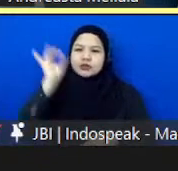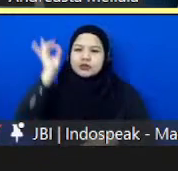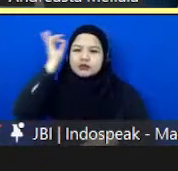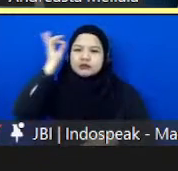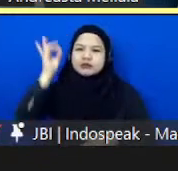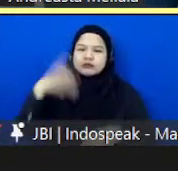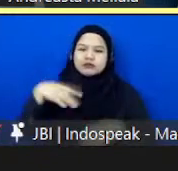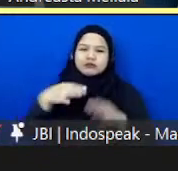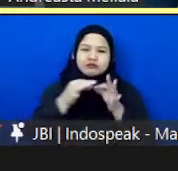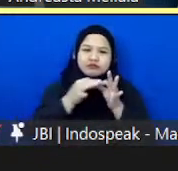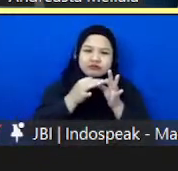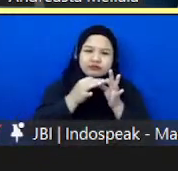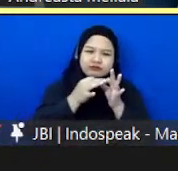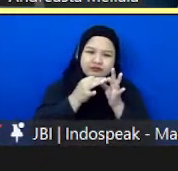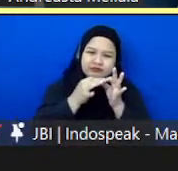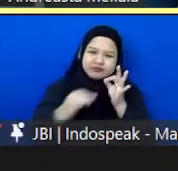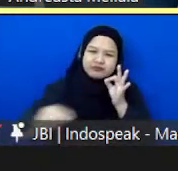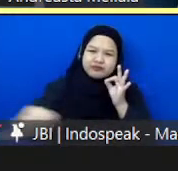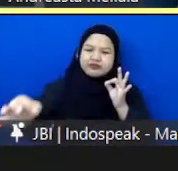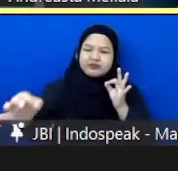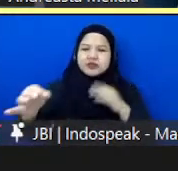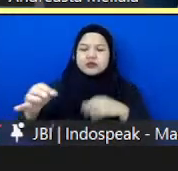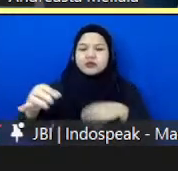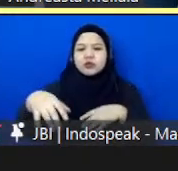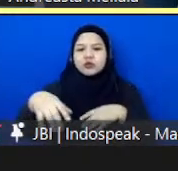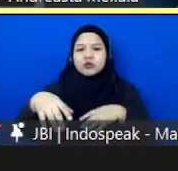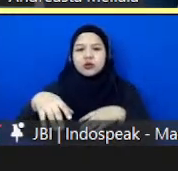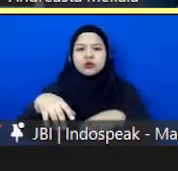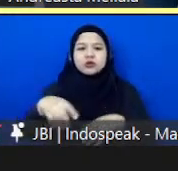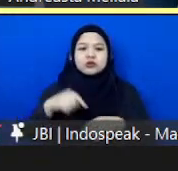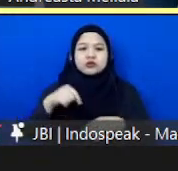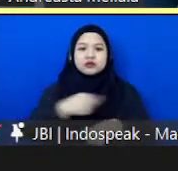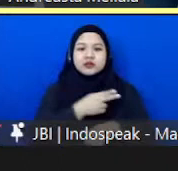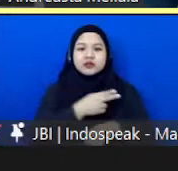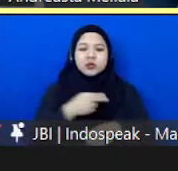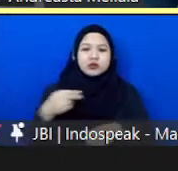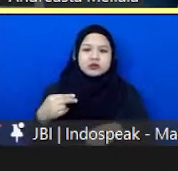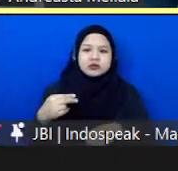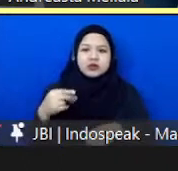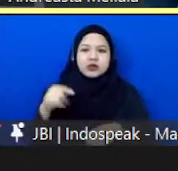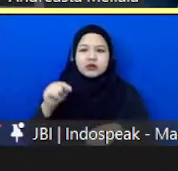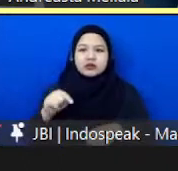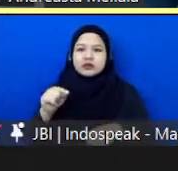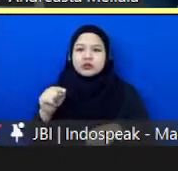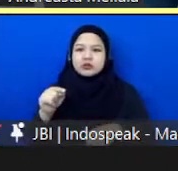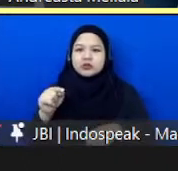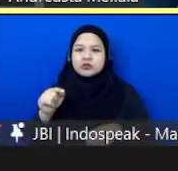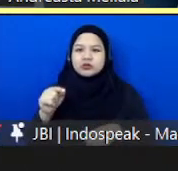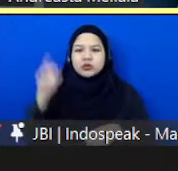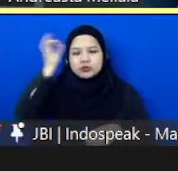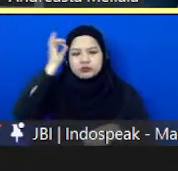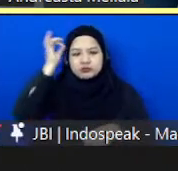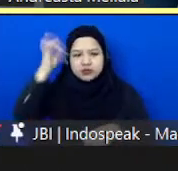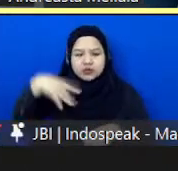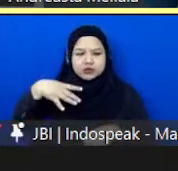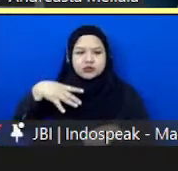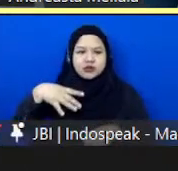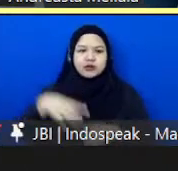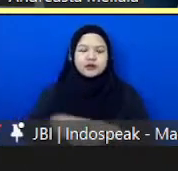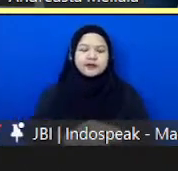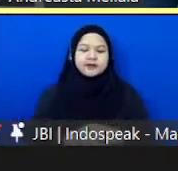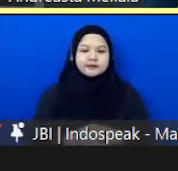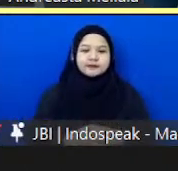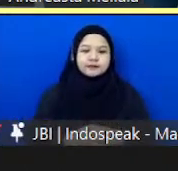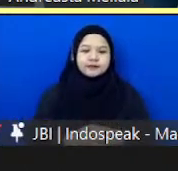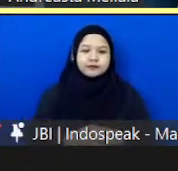broad, but most of the areas in Indonesia can be defined as rural. And this is the